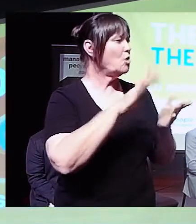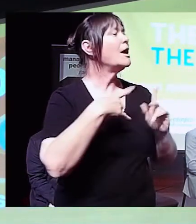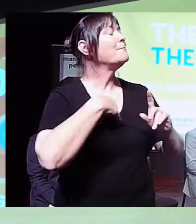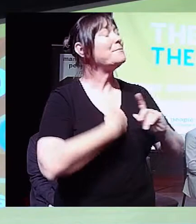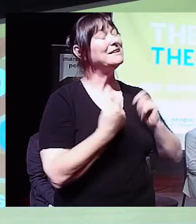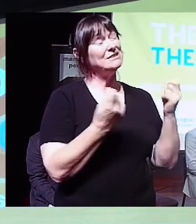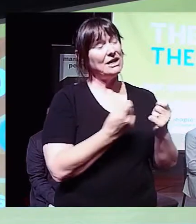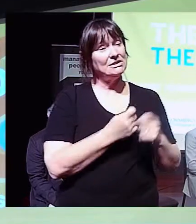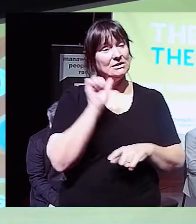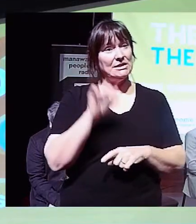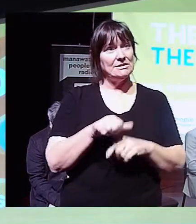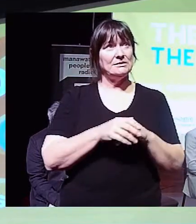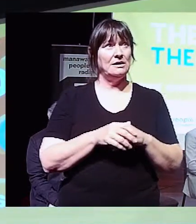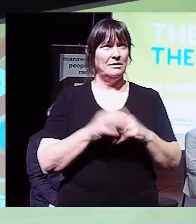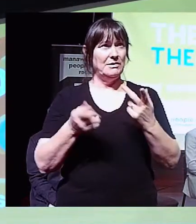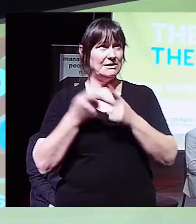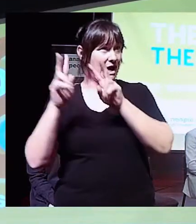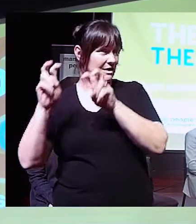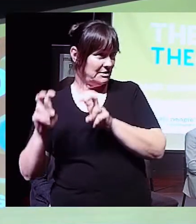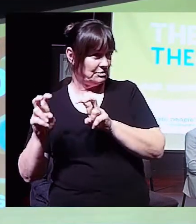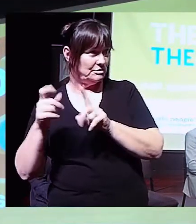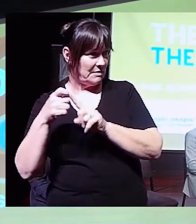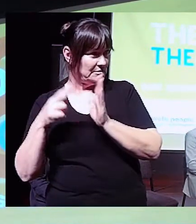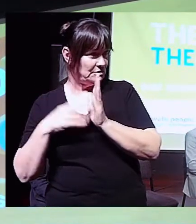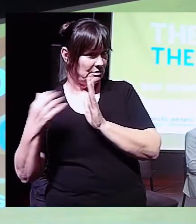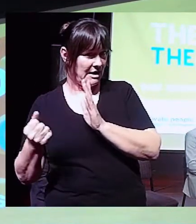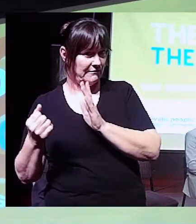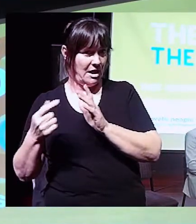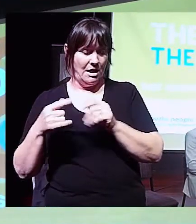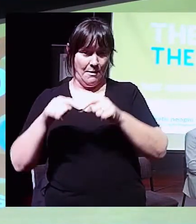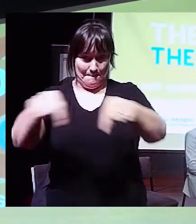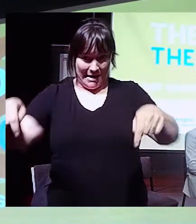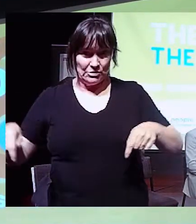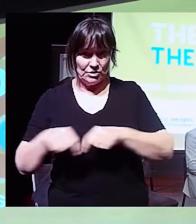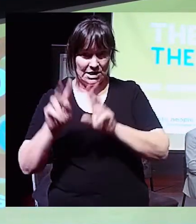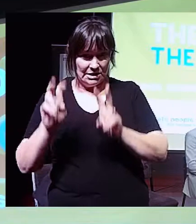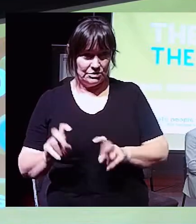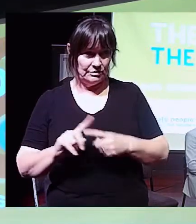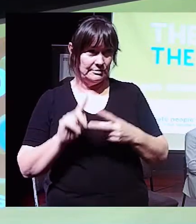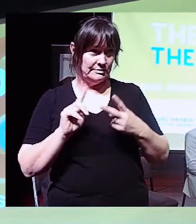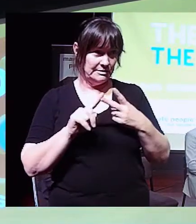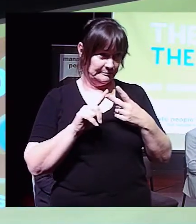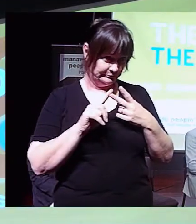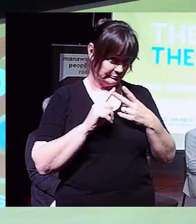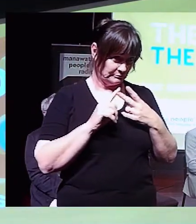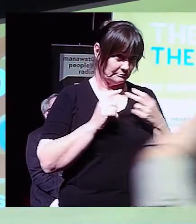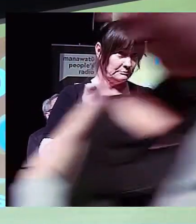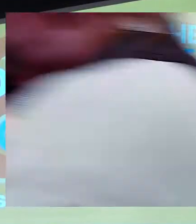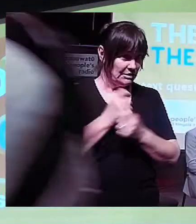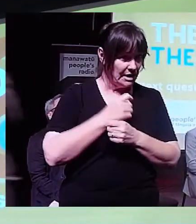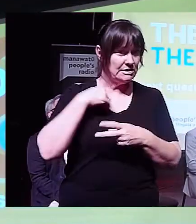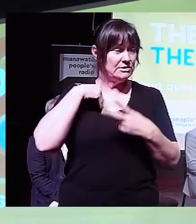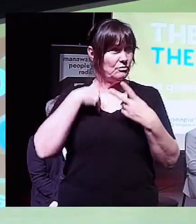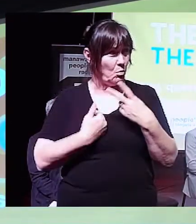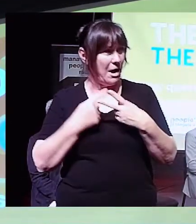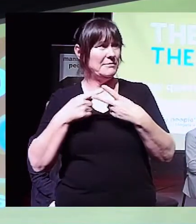believe that there's a variety of other issues that Palmy has been having, everything from boundary issues to changes and requirements of where housing needs to be put,